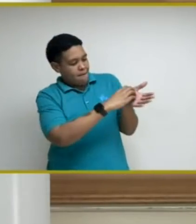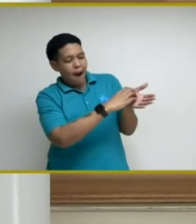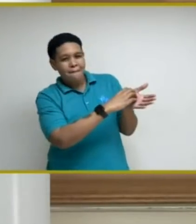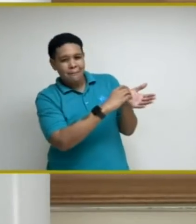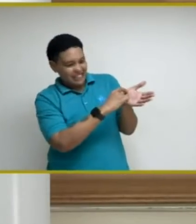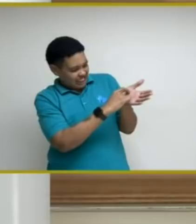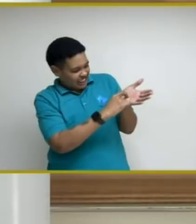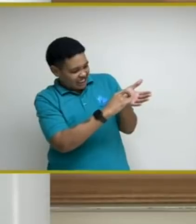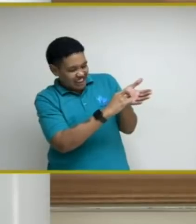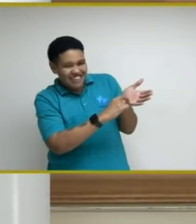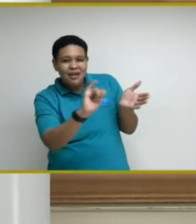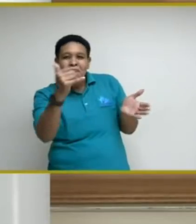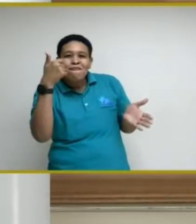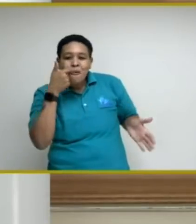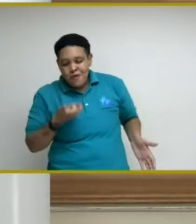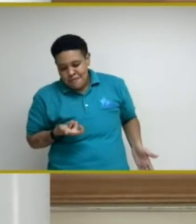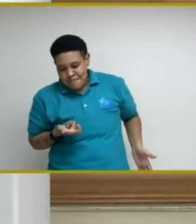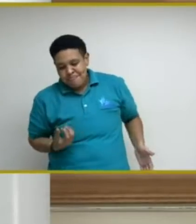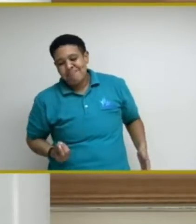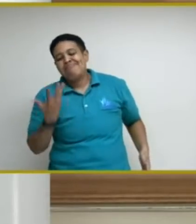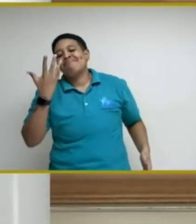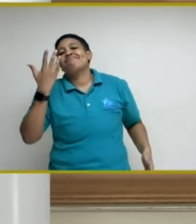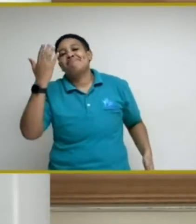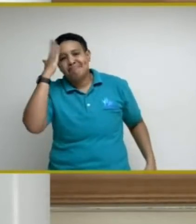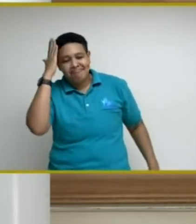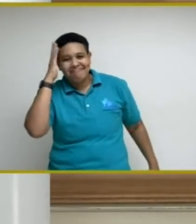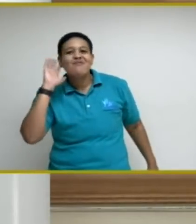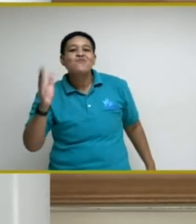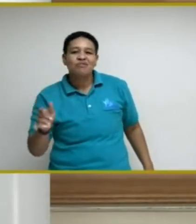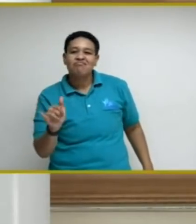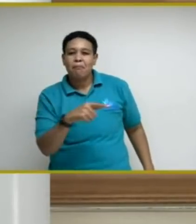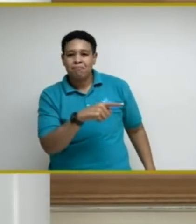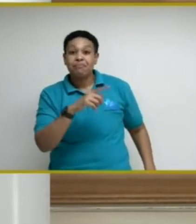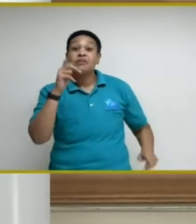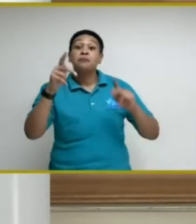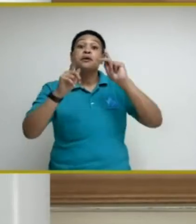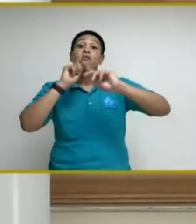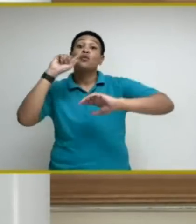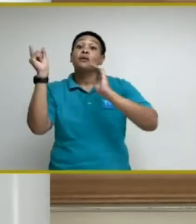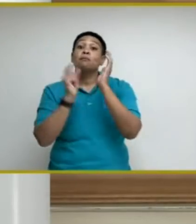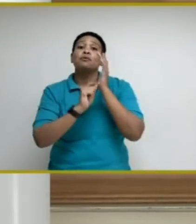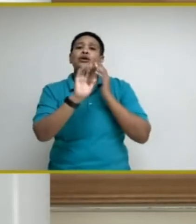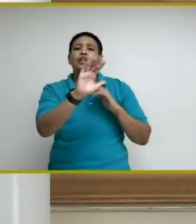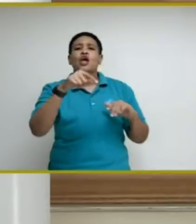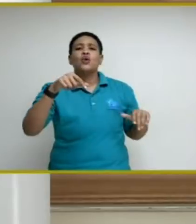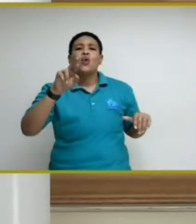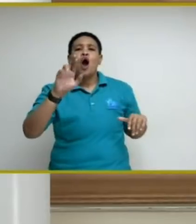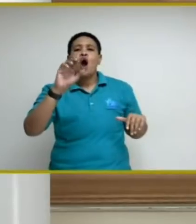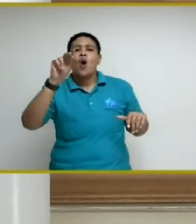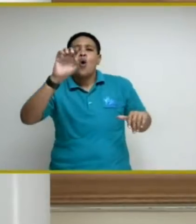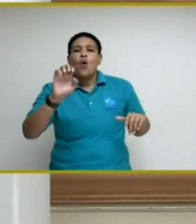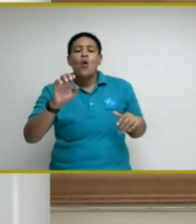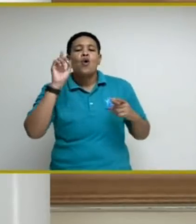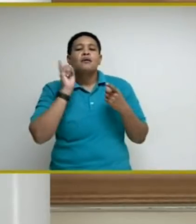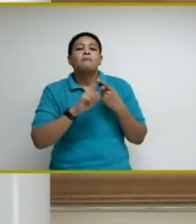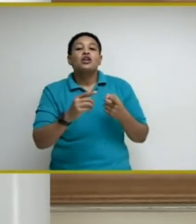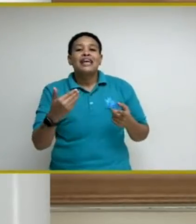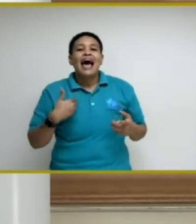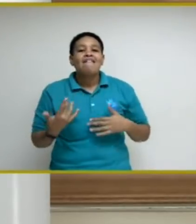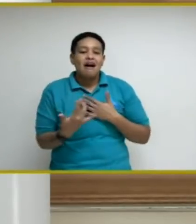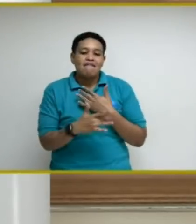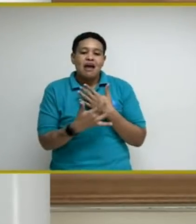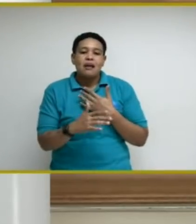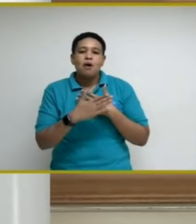kind of security feature. Persons will be able to print their QR code as well as to have it